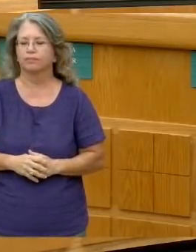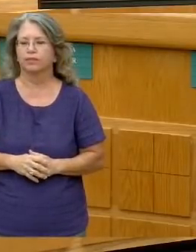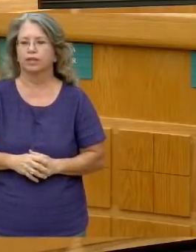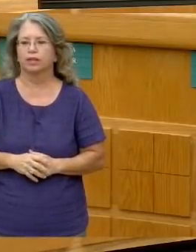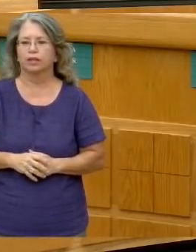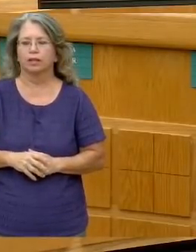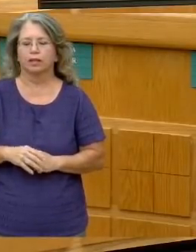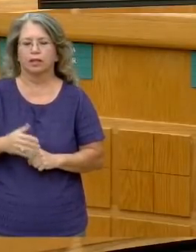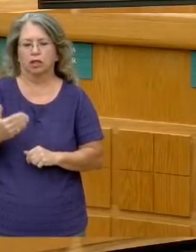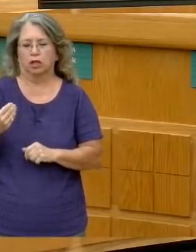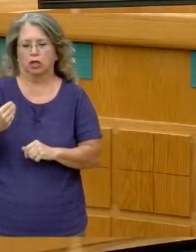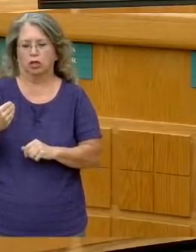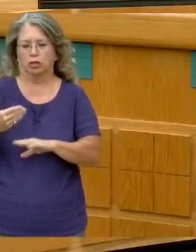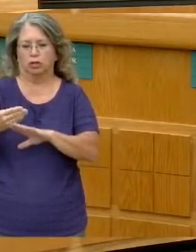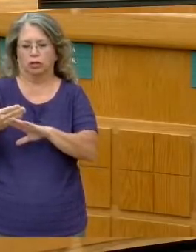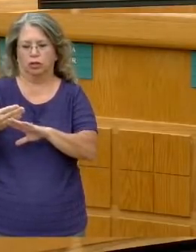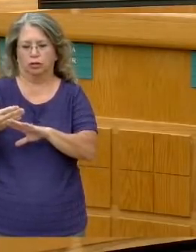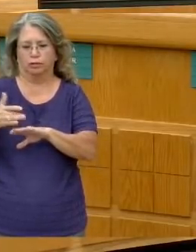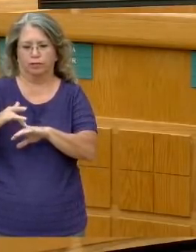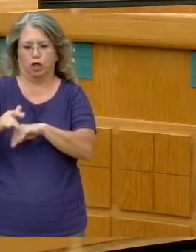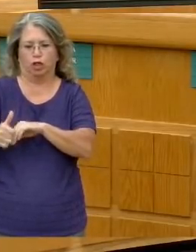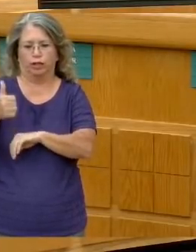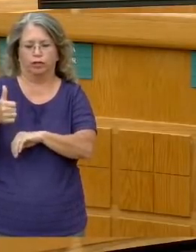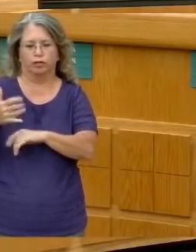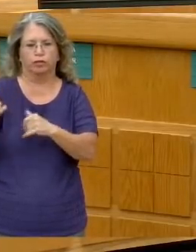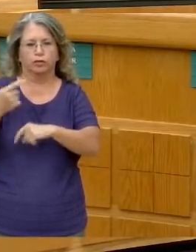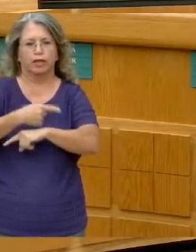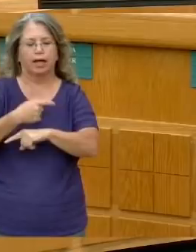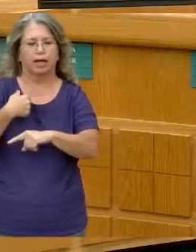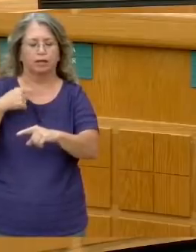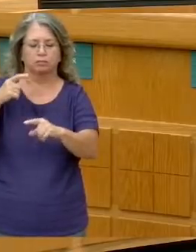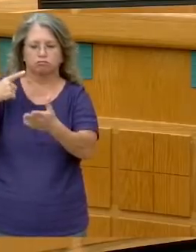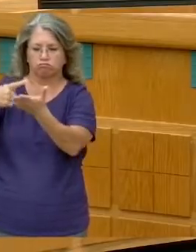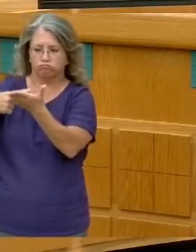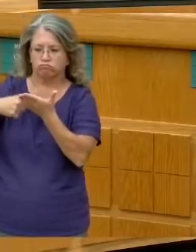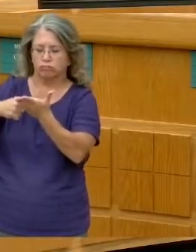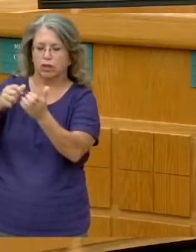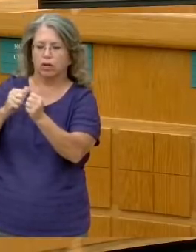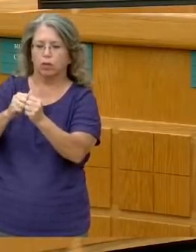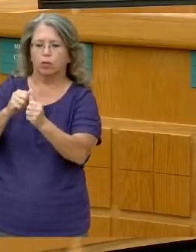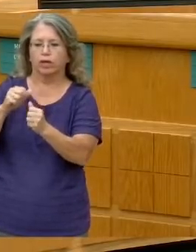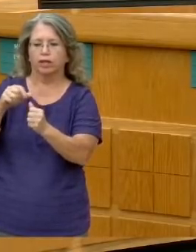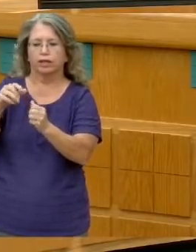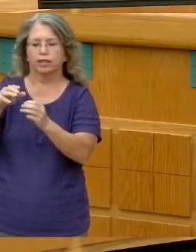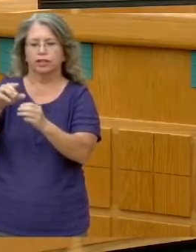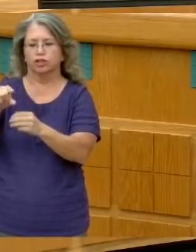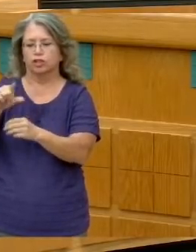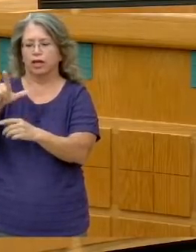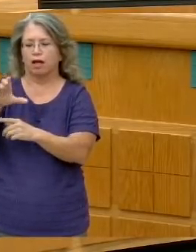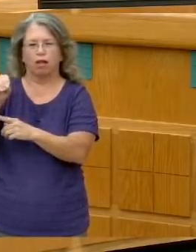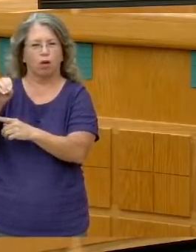Earlier today, we communicated with the GLO, the county judge, and myself,